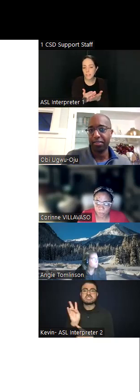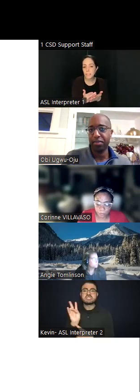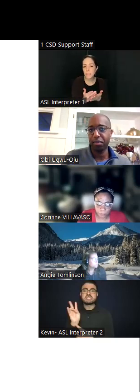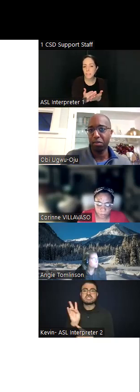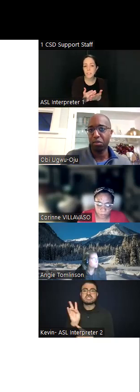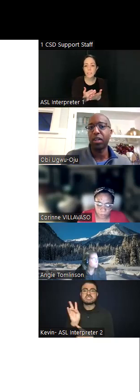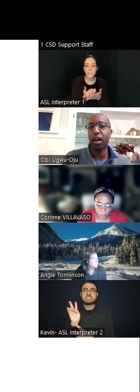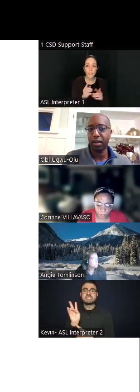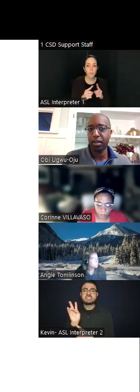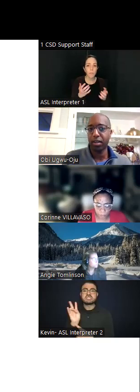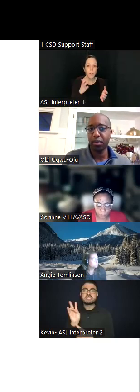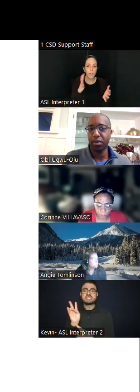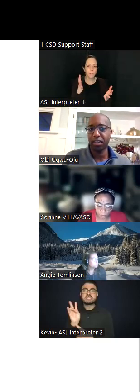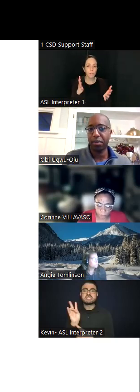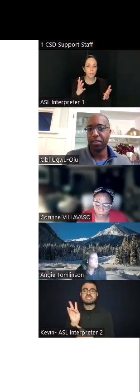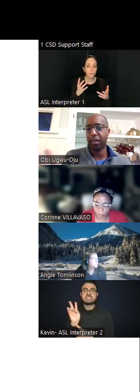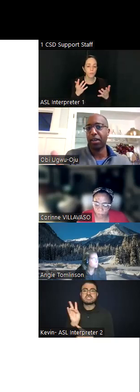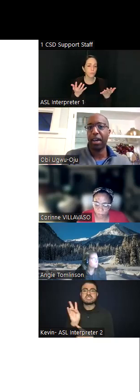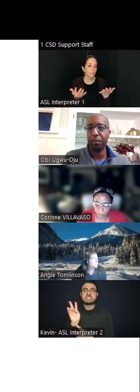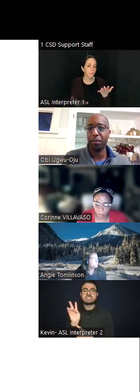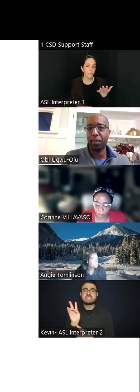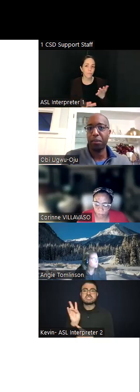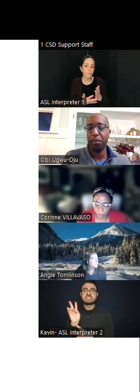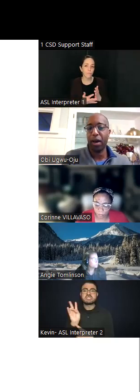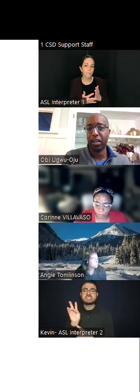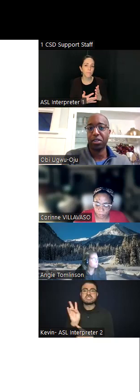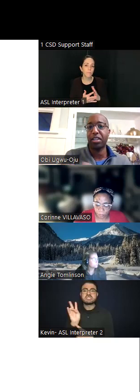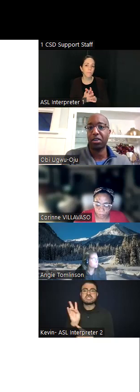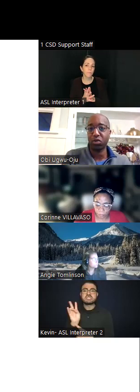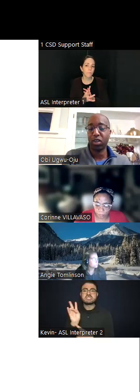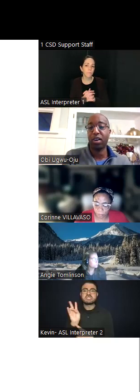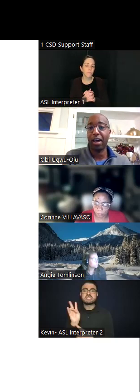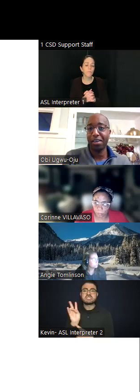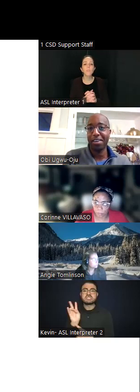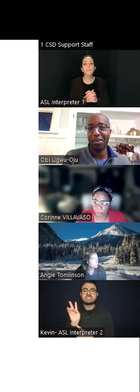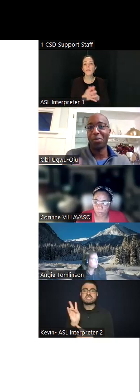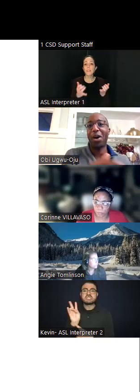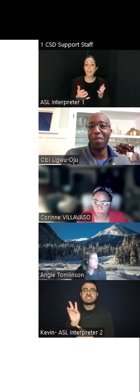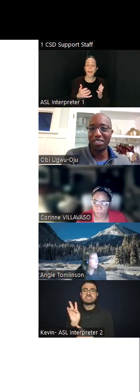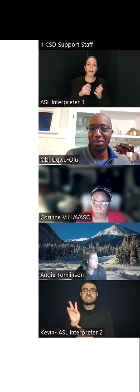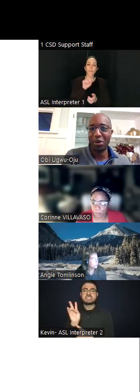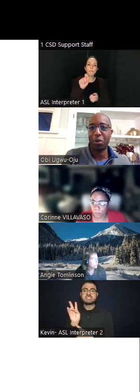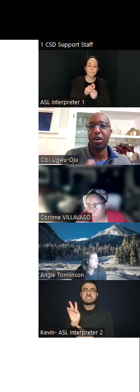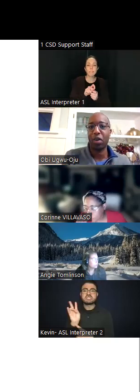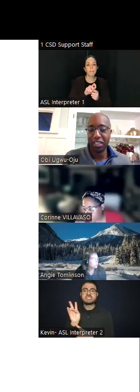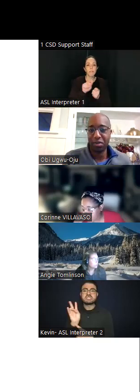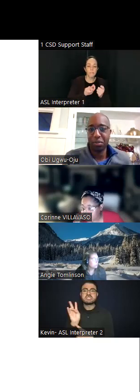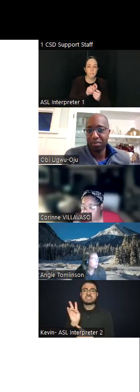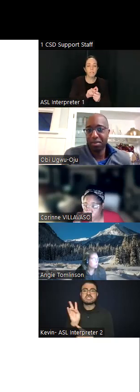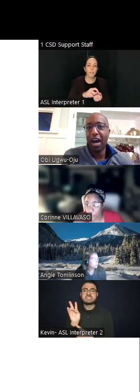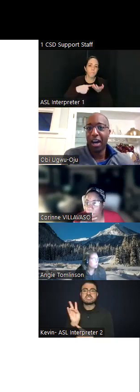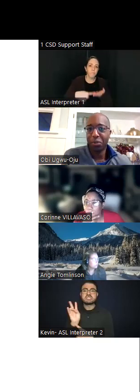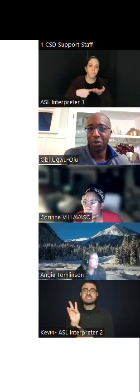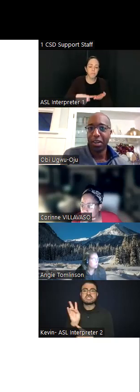get this moved on per se, because like if we get bogged down into details and whether or not, you know, what makes someone an employee or what makes